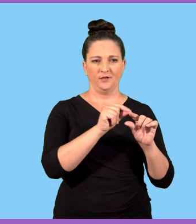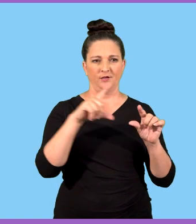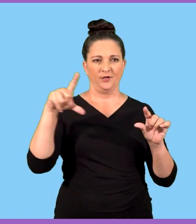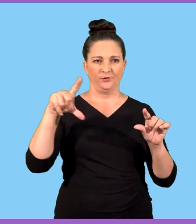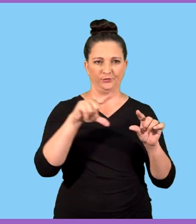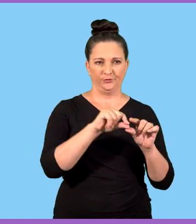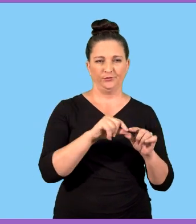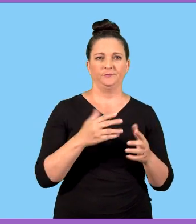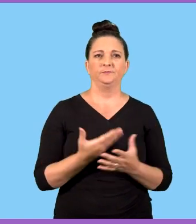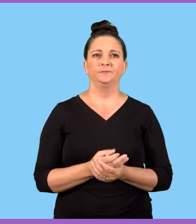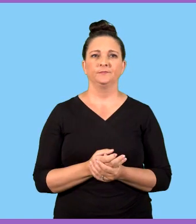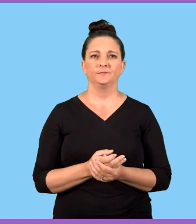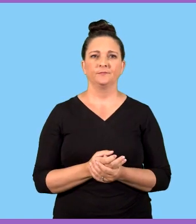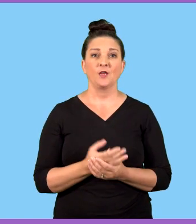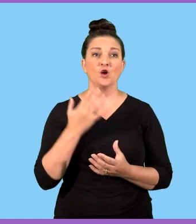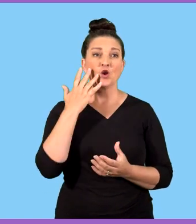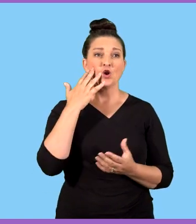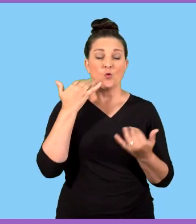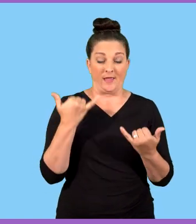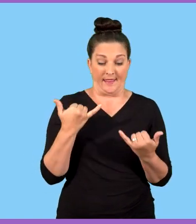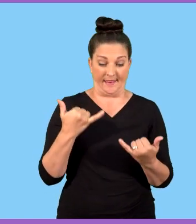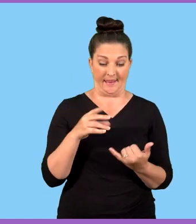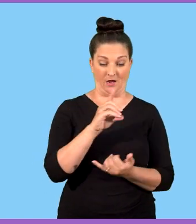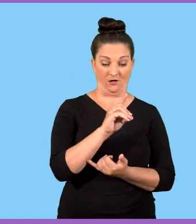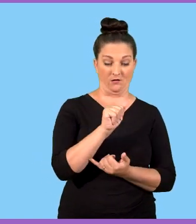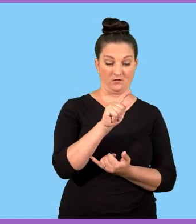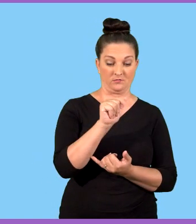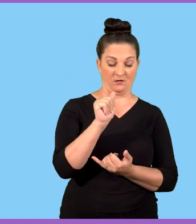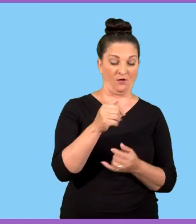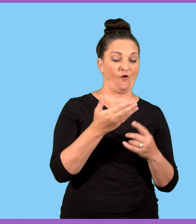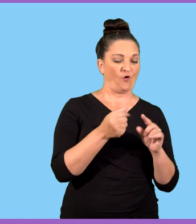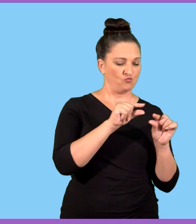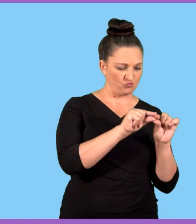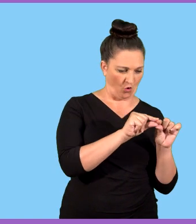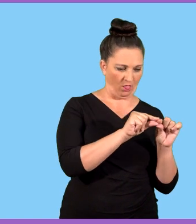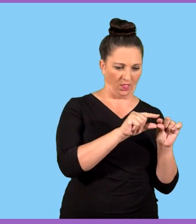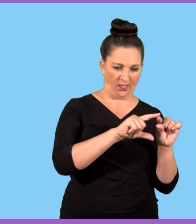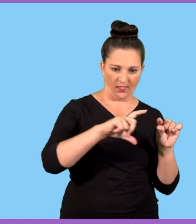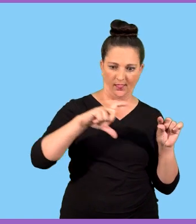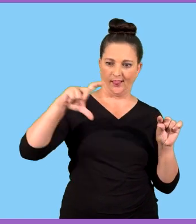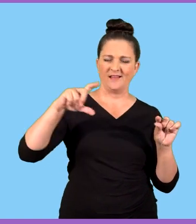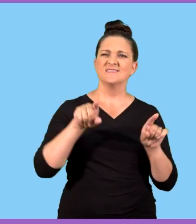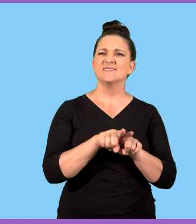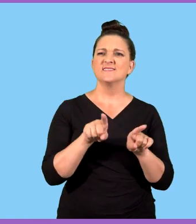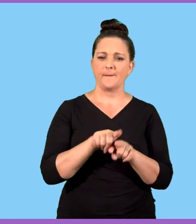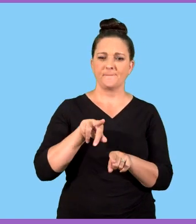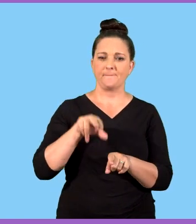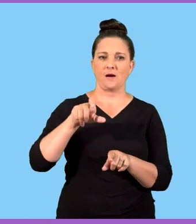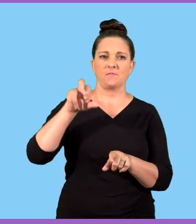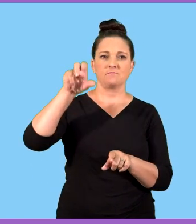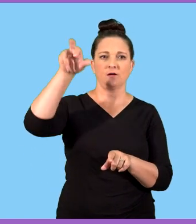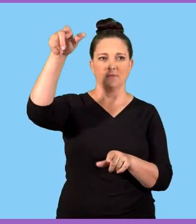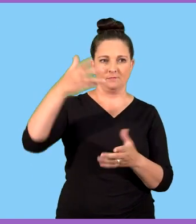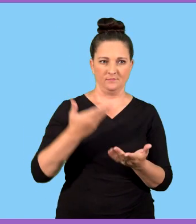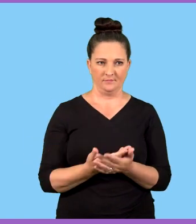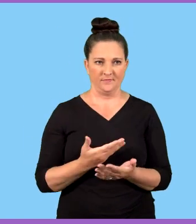All right. Ascending order is when we arrange the data from smallest to largest. It's like climbing upstairs. So if you look at the